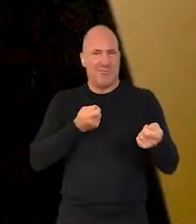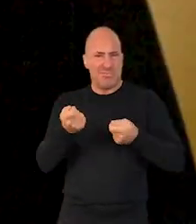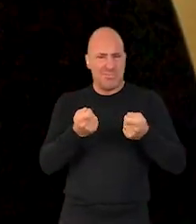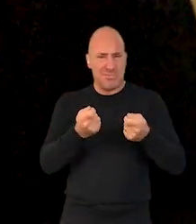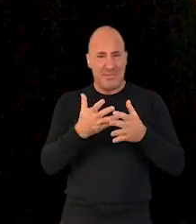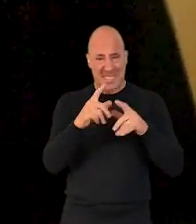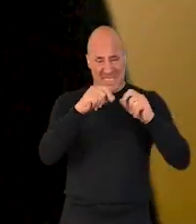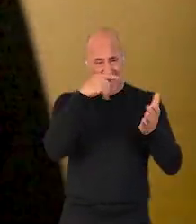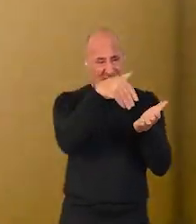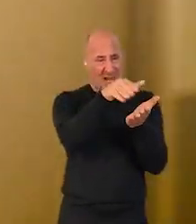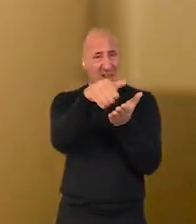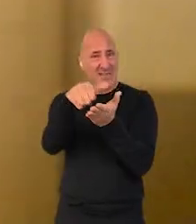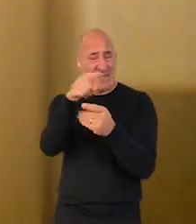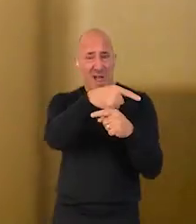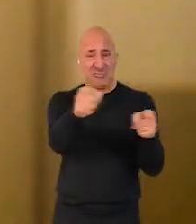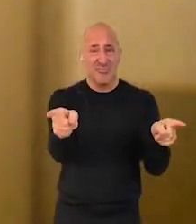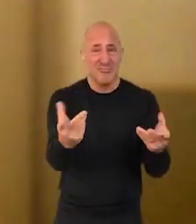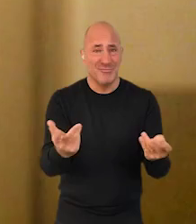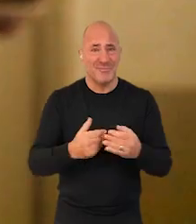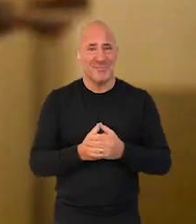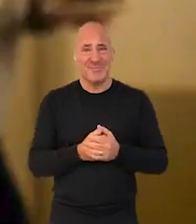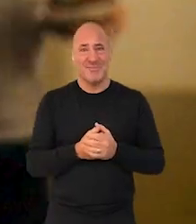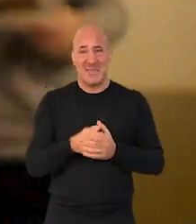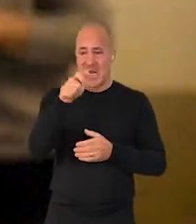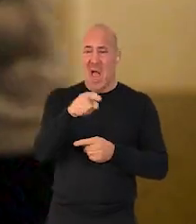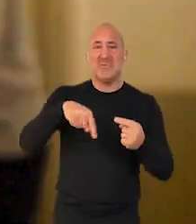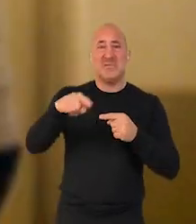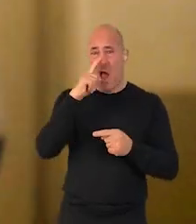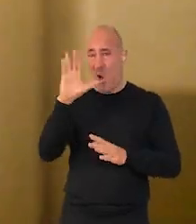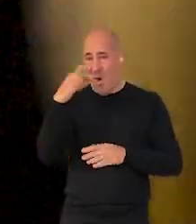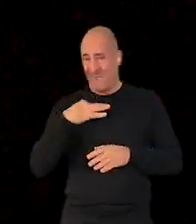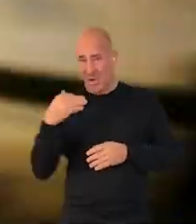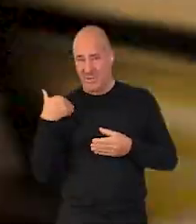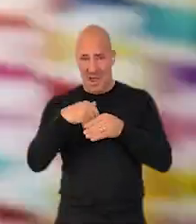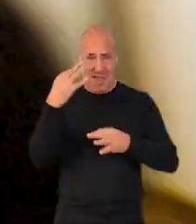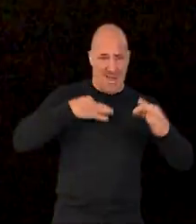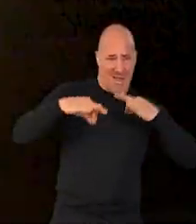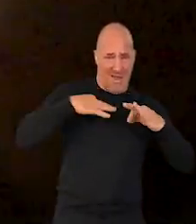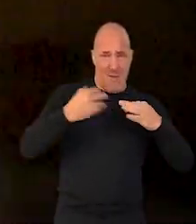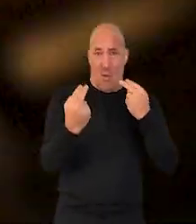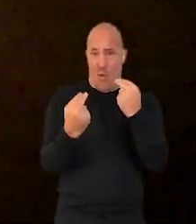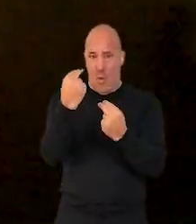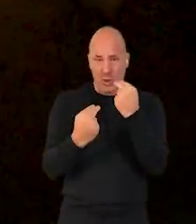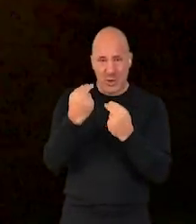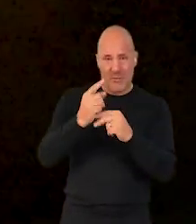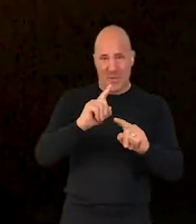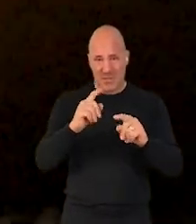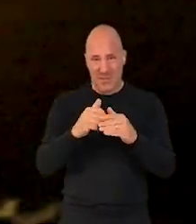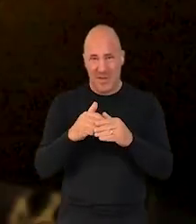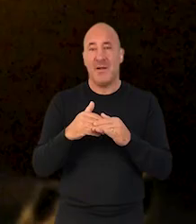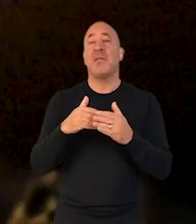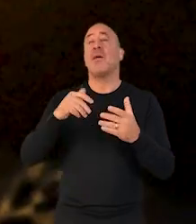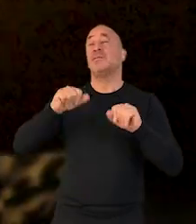sell tickets to the general public, and clients could volunteer for parts or audition